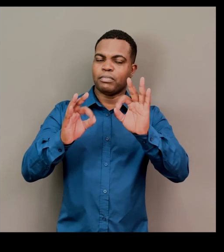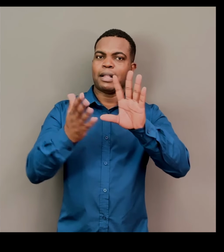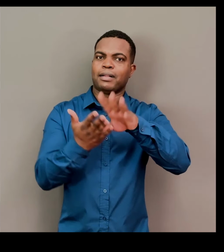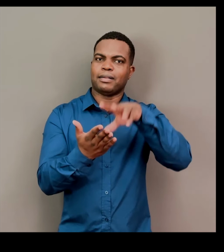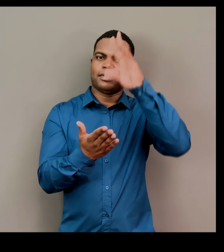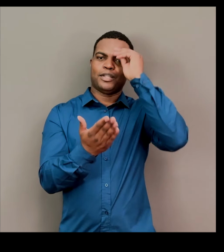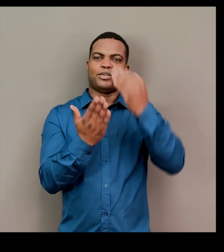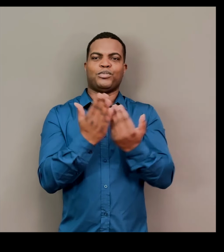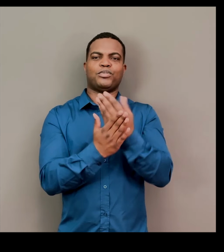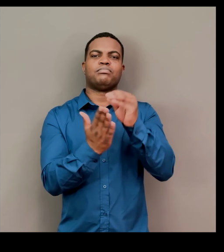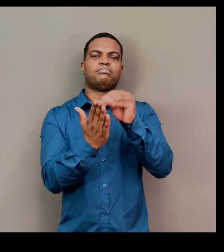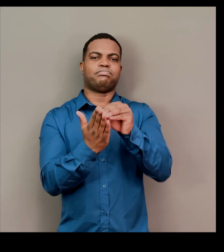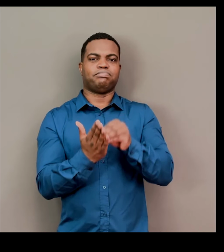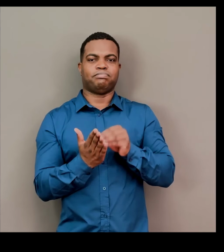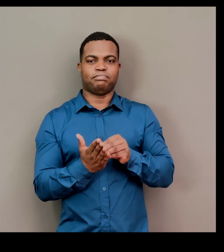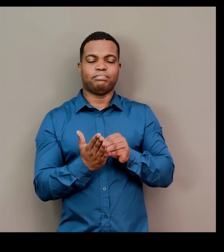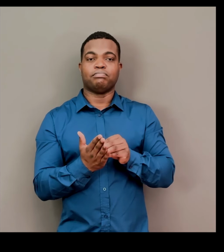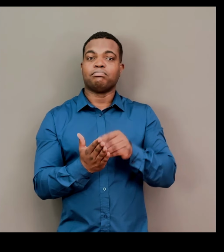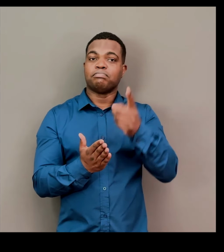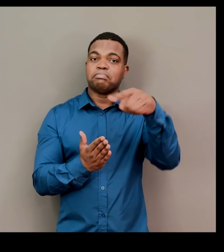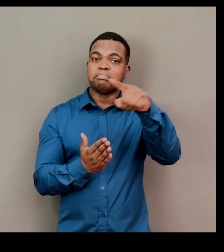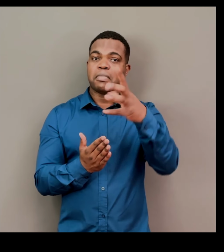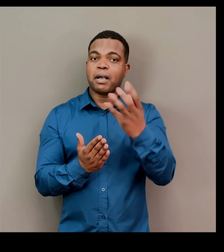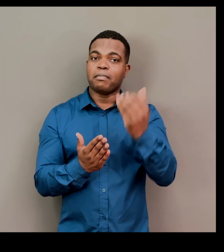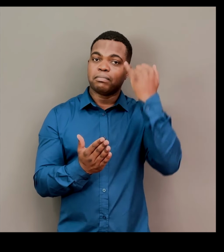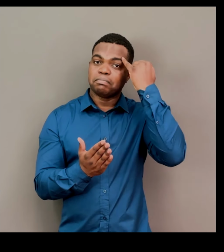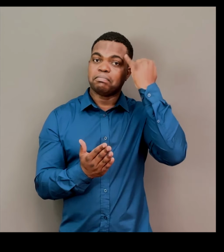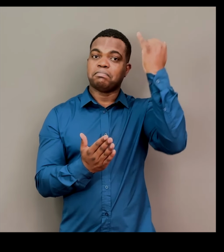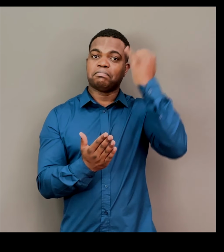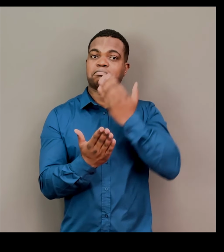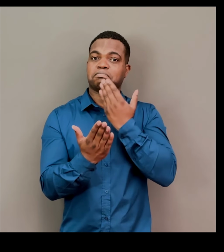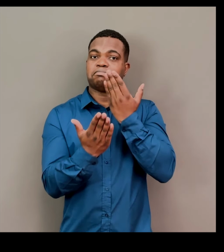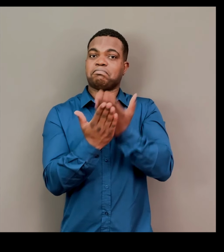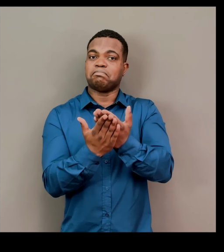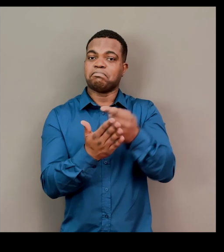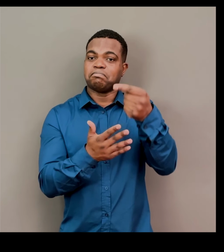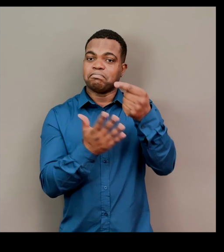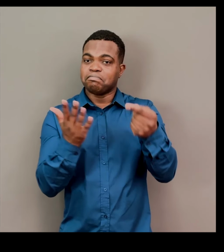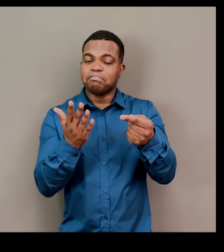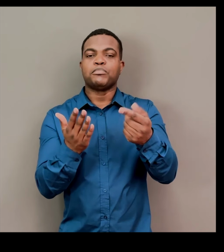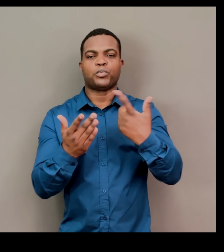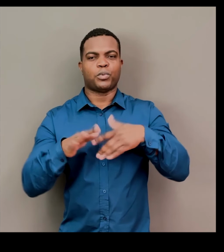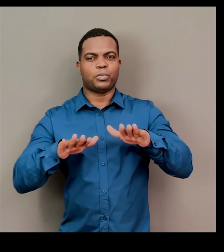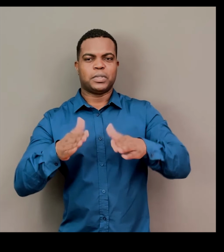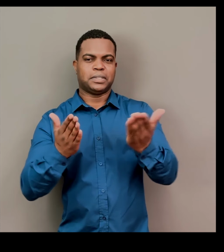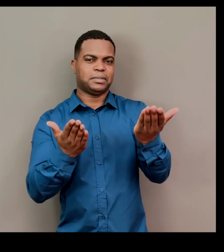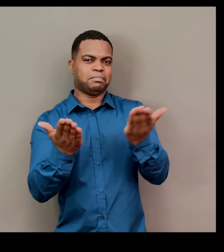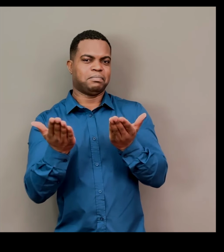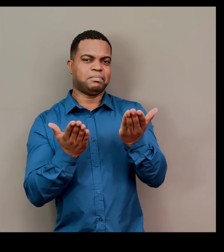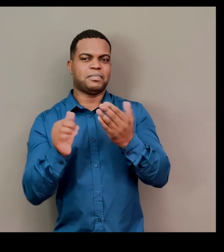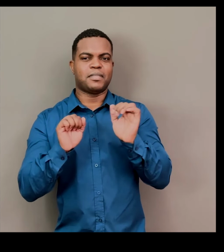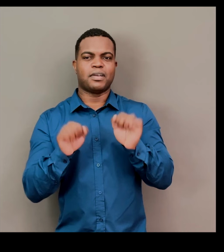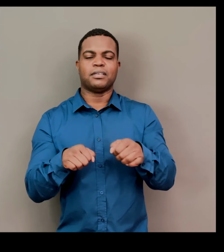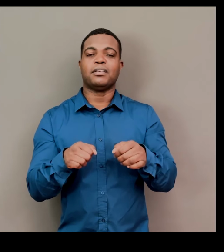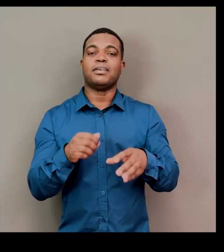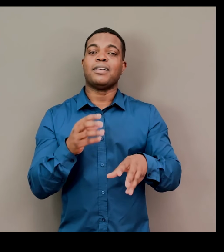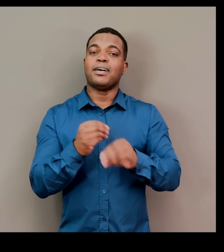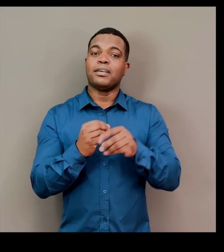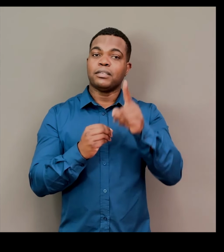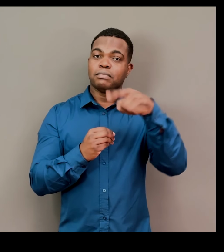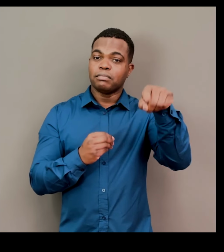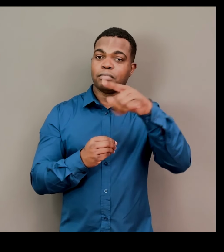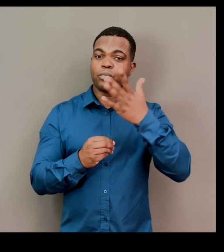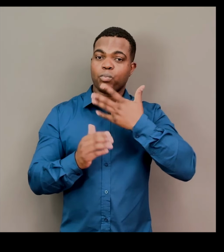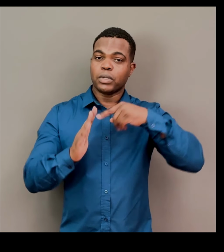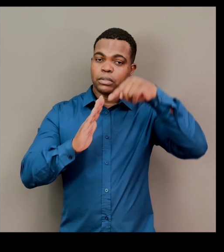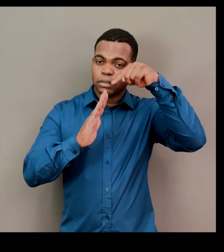new. Anyways, we are waiting for your suggestions. If there is something that you would like to explore